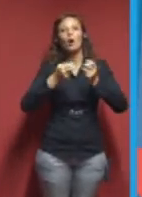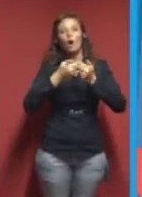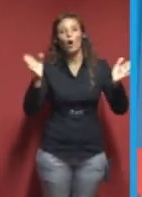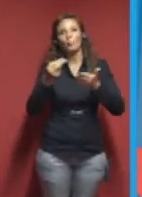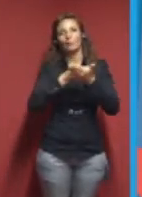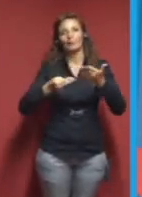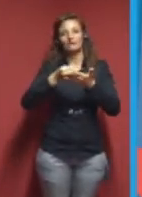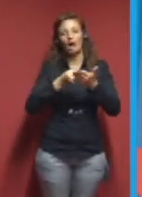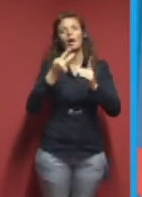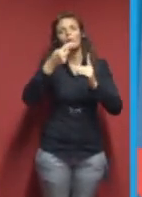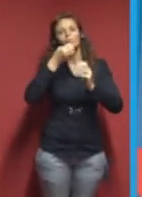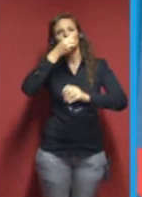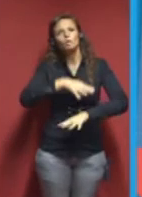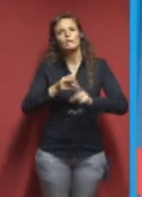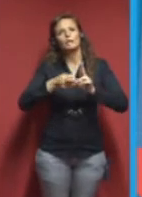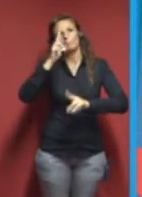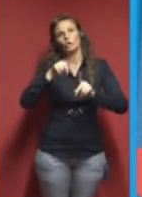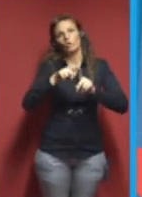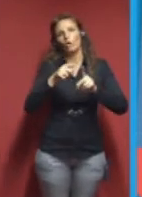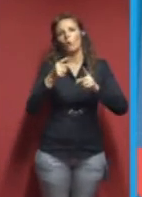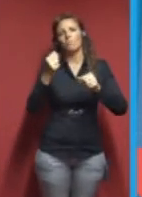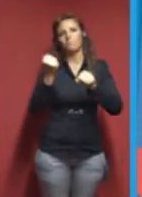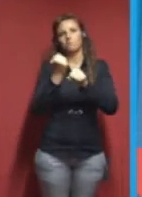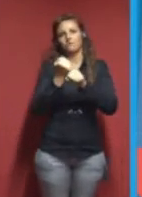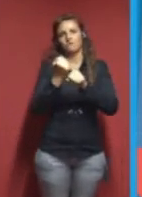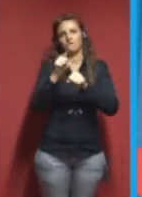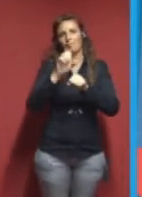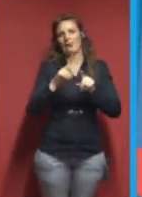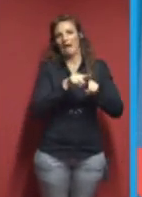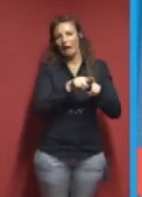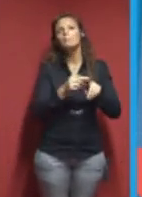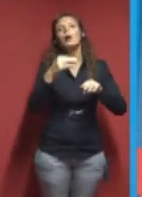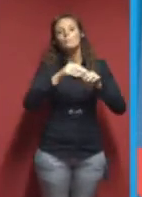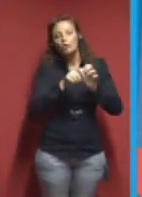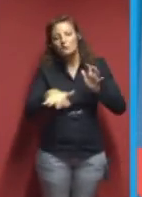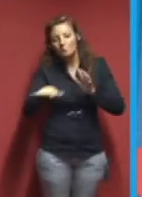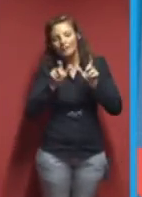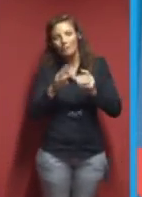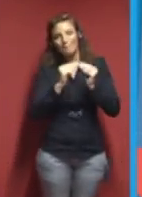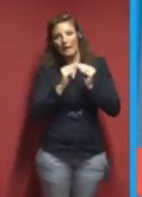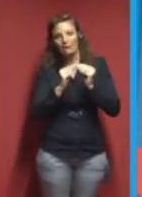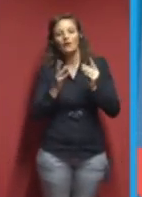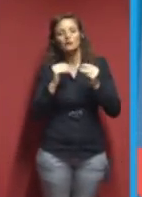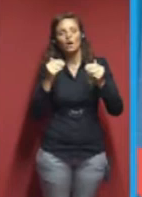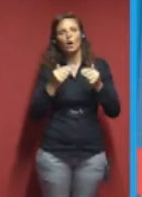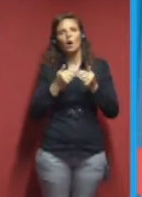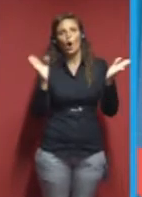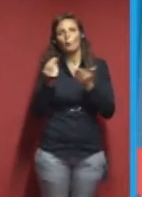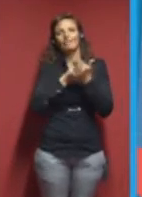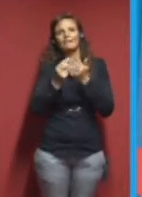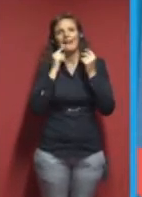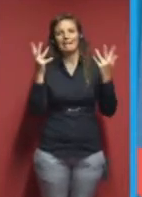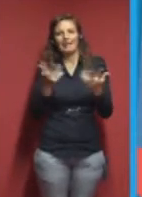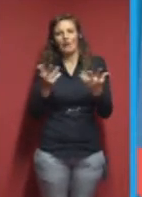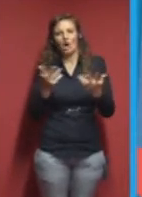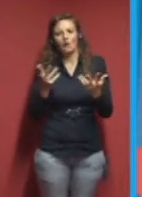and makerspaces projects. So what is open design? Of course, you could say very simply that it's bringing open source principles and